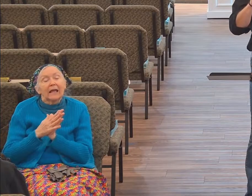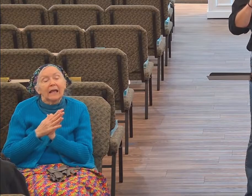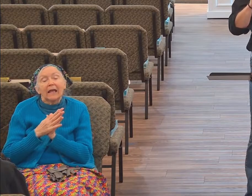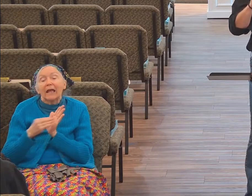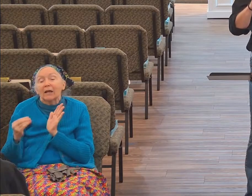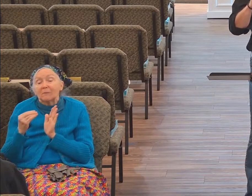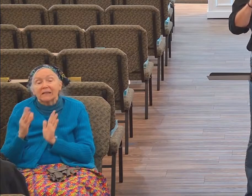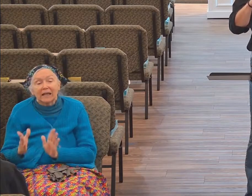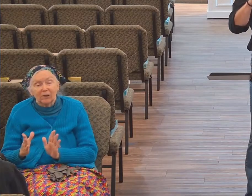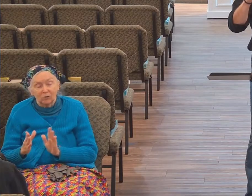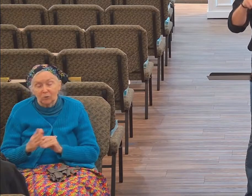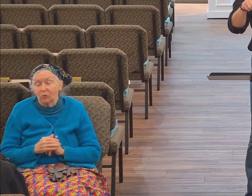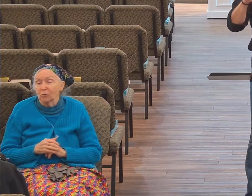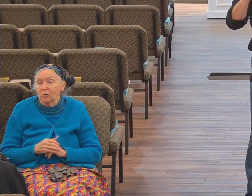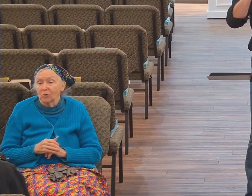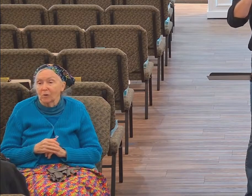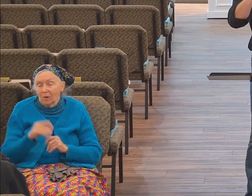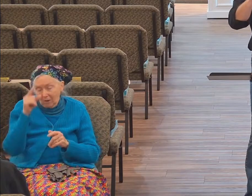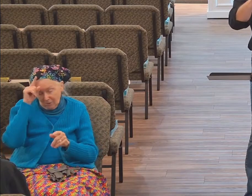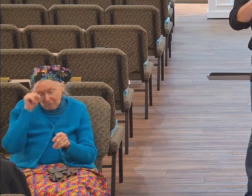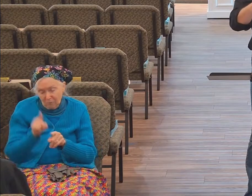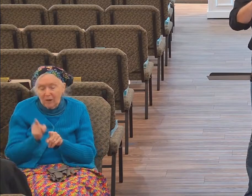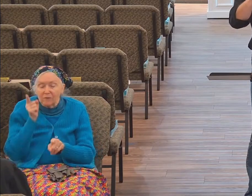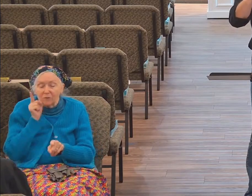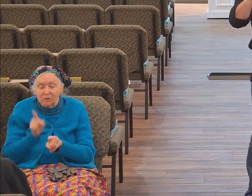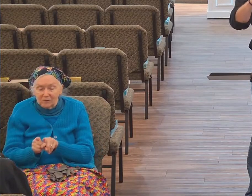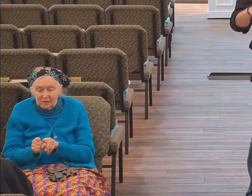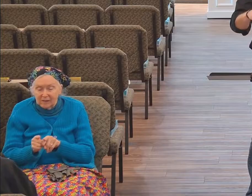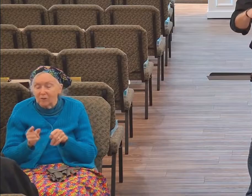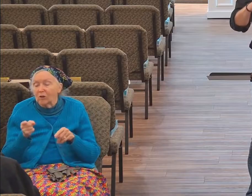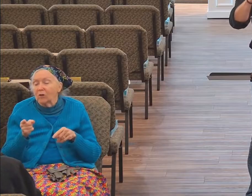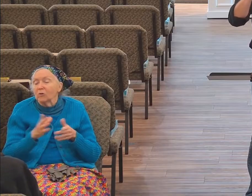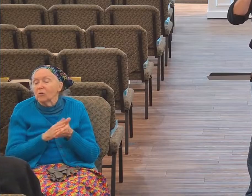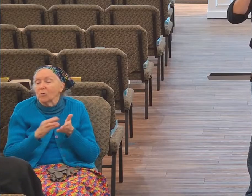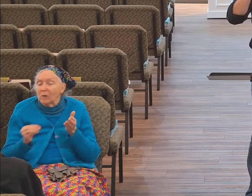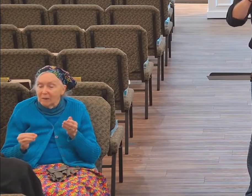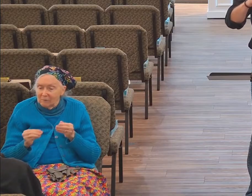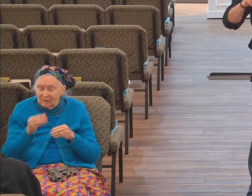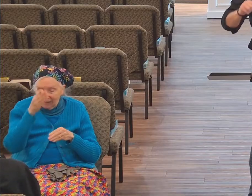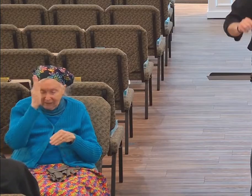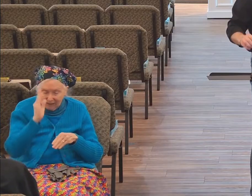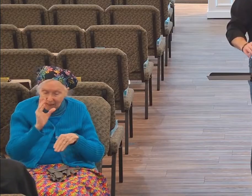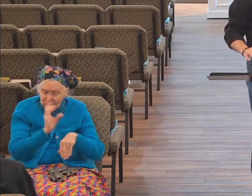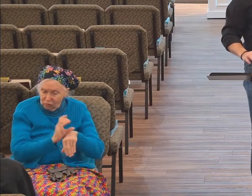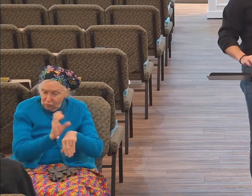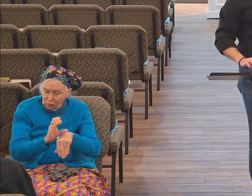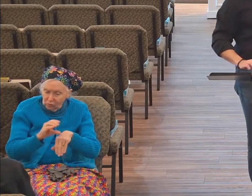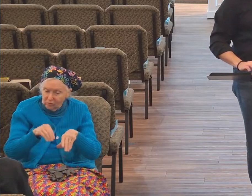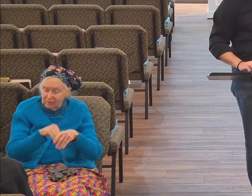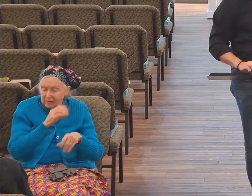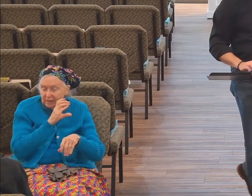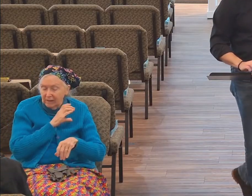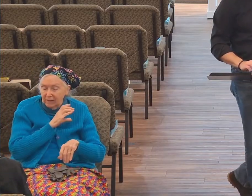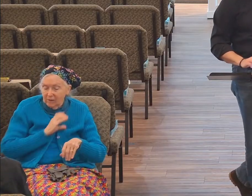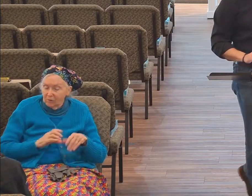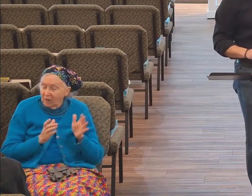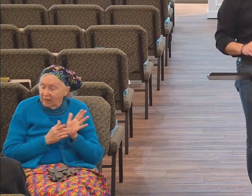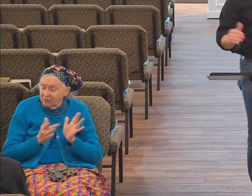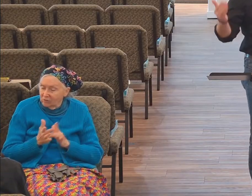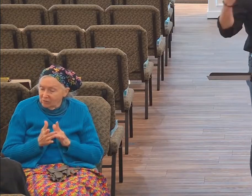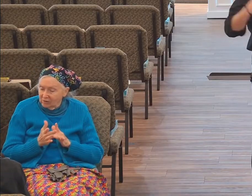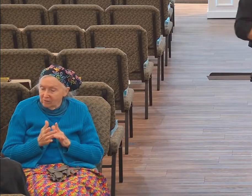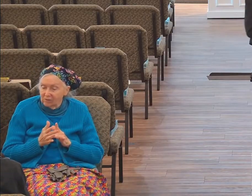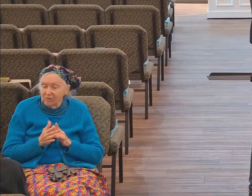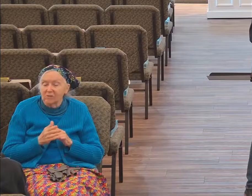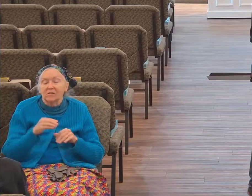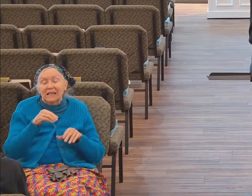For you became imitators, brothers and sisters, of God's churches in Christ Jesus that are in Judea, because you too suffered the same things from your